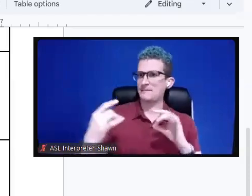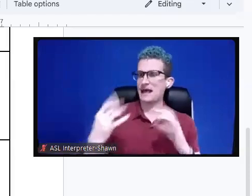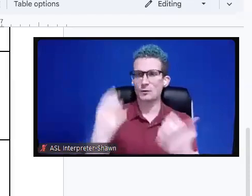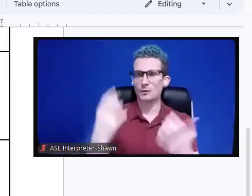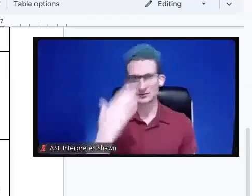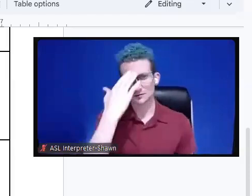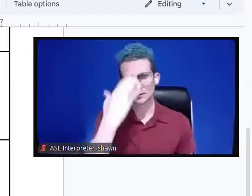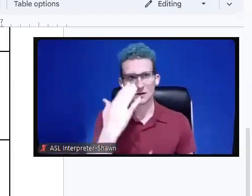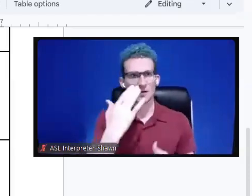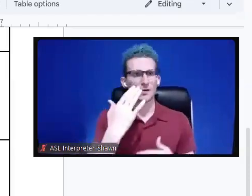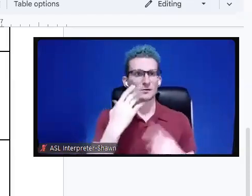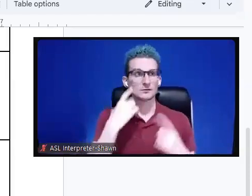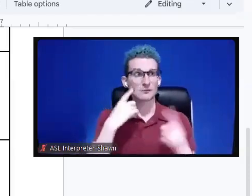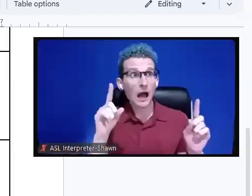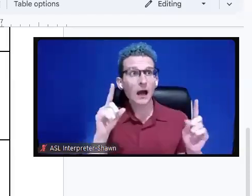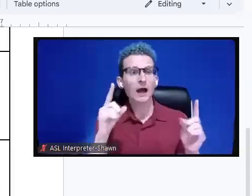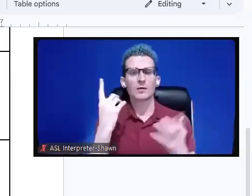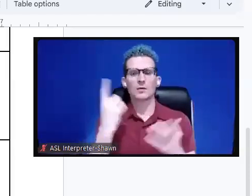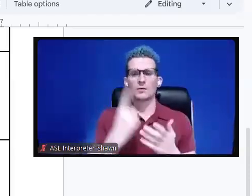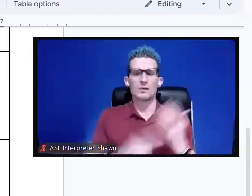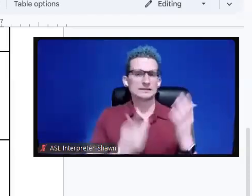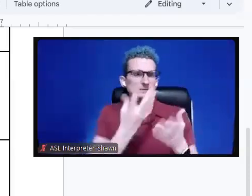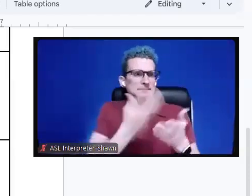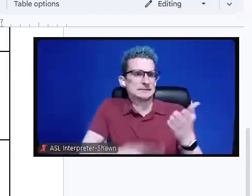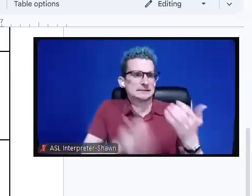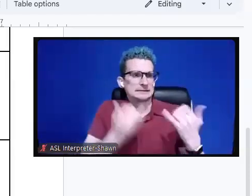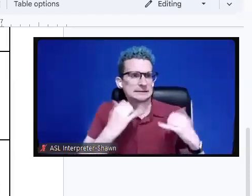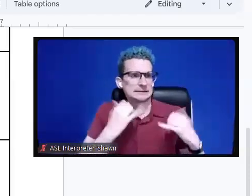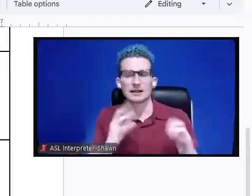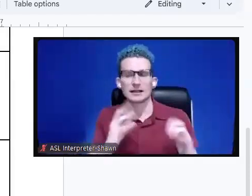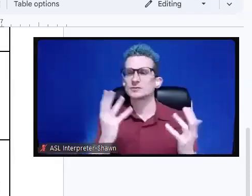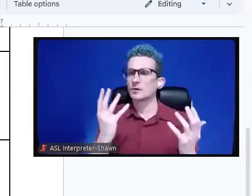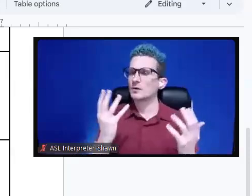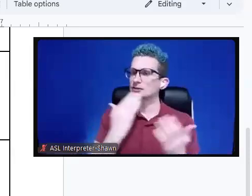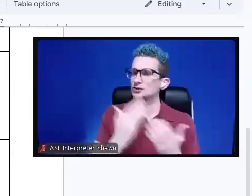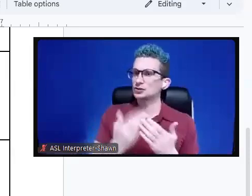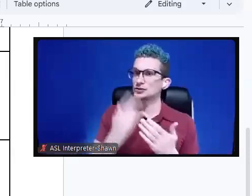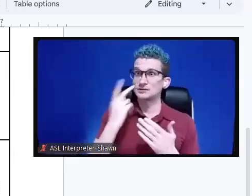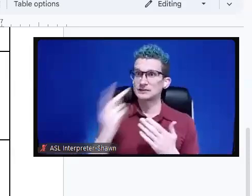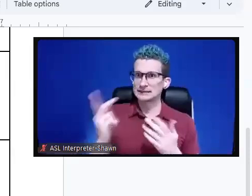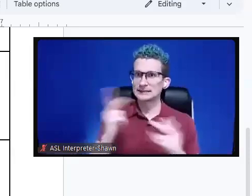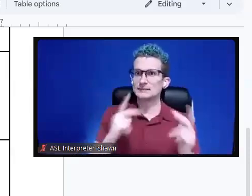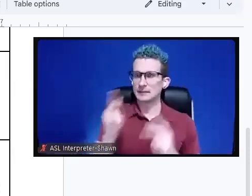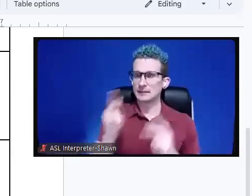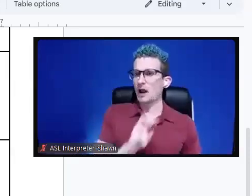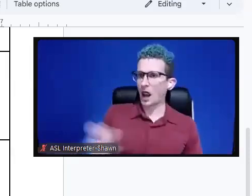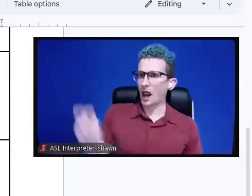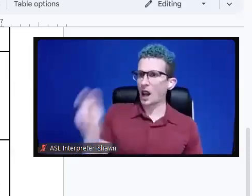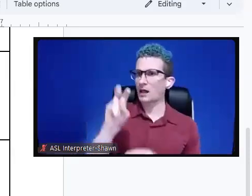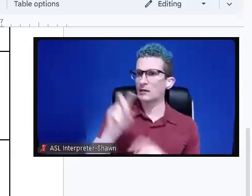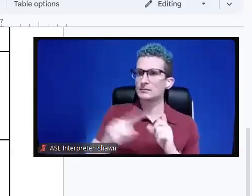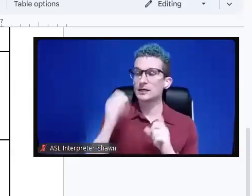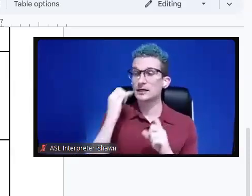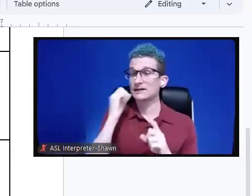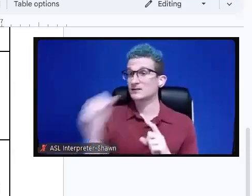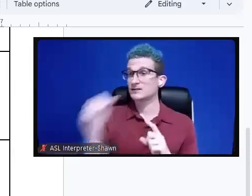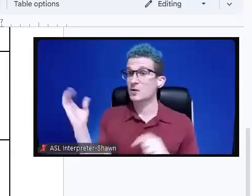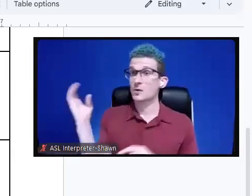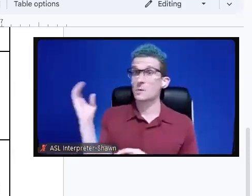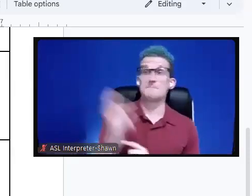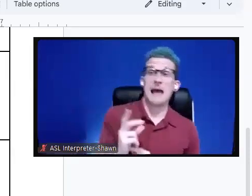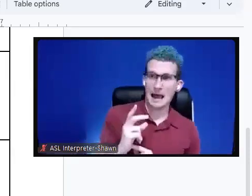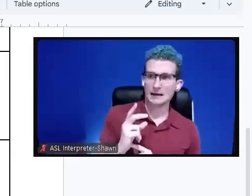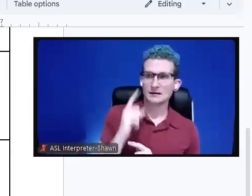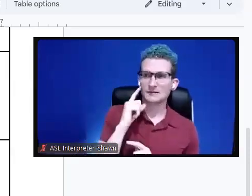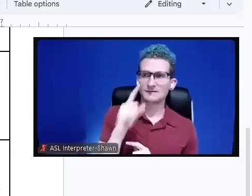think it's one thing to watch people go bounce around, but if we don't circle back for, you know, an